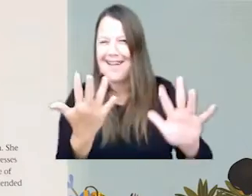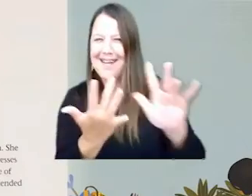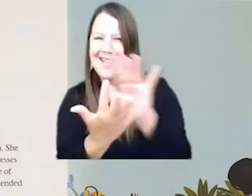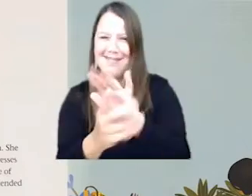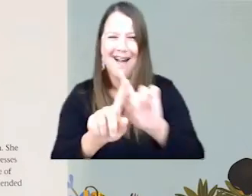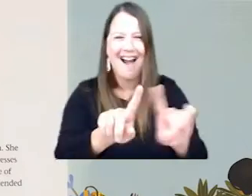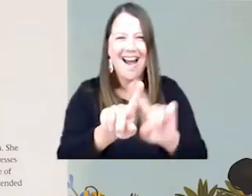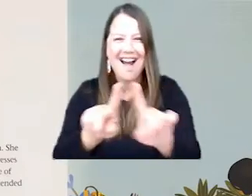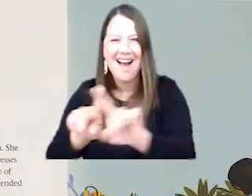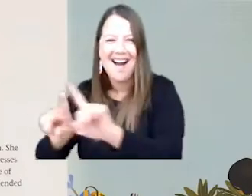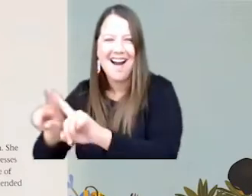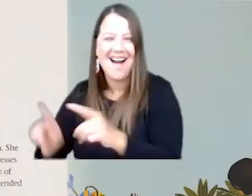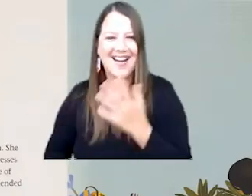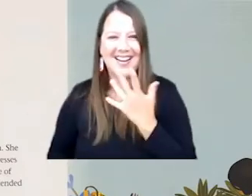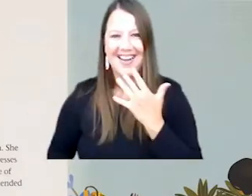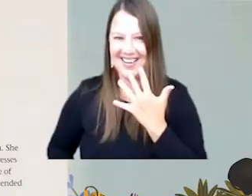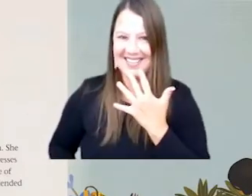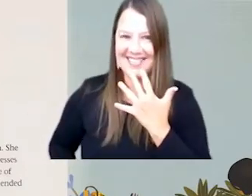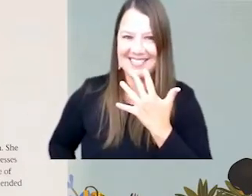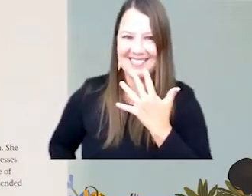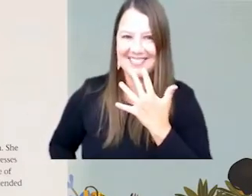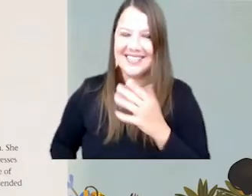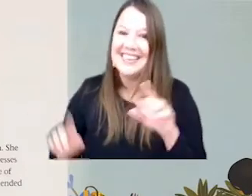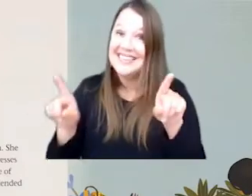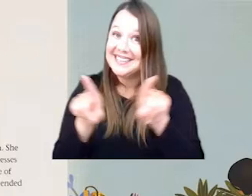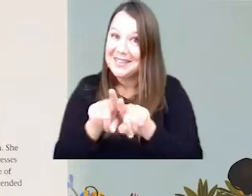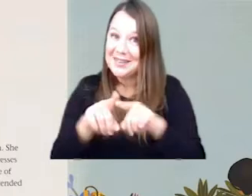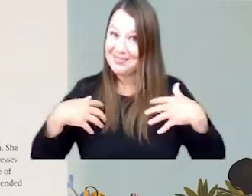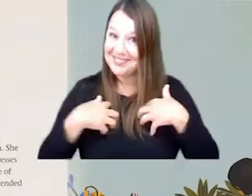She was like a chameleon.